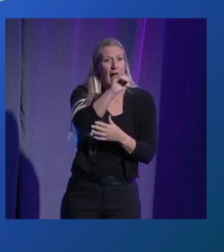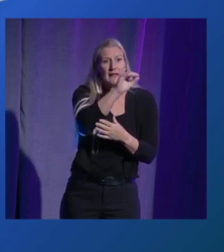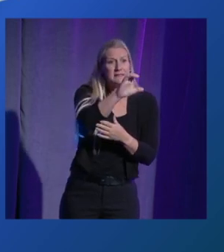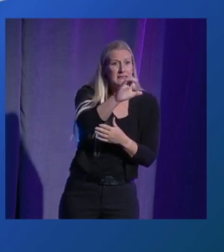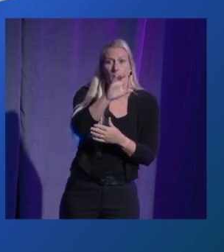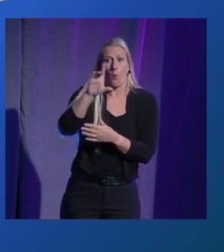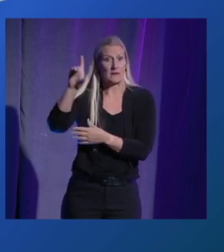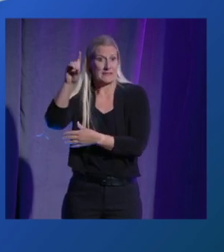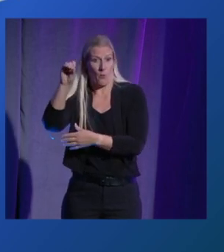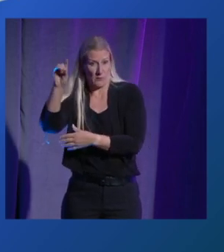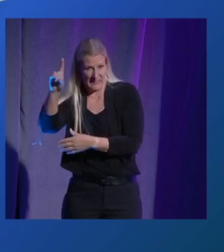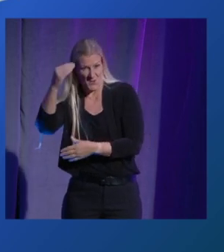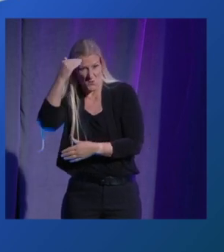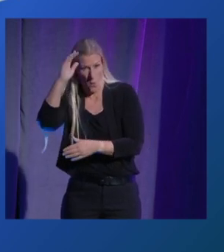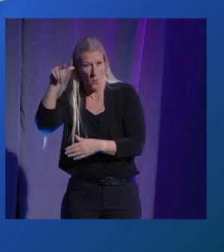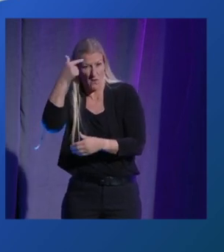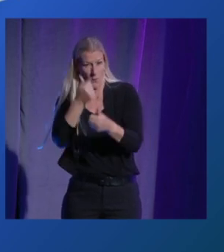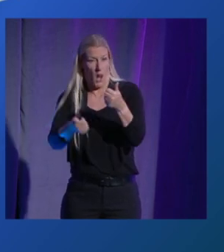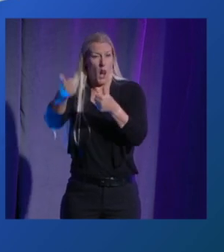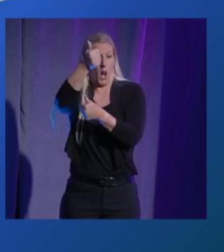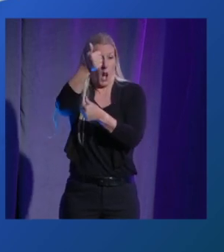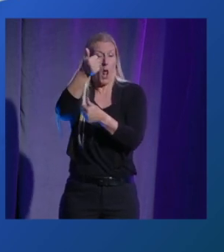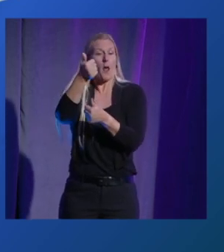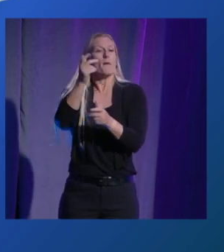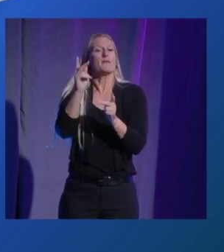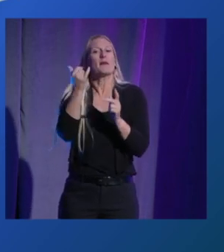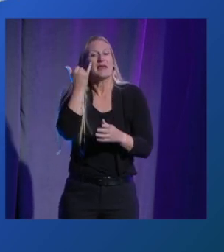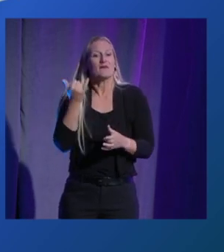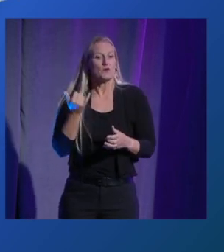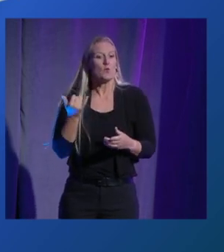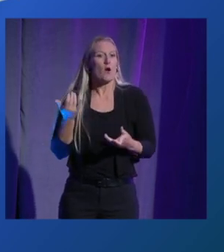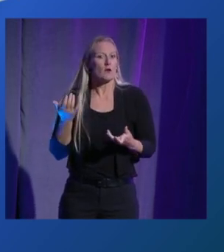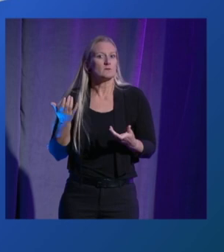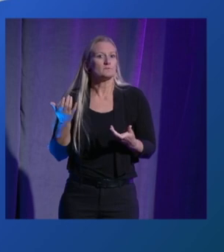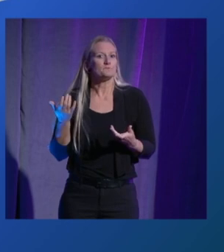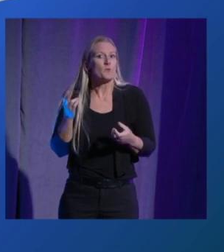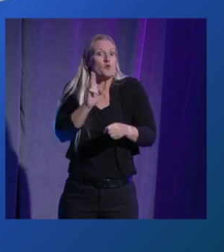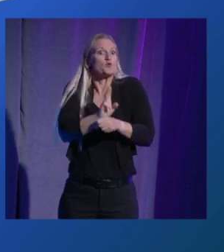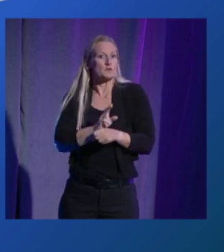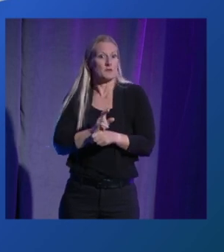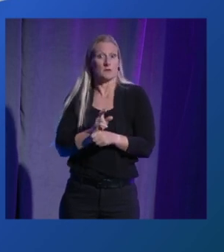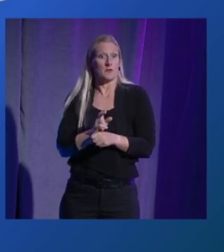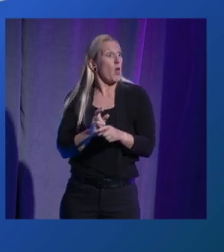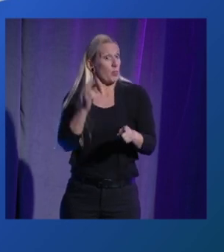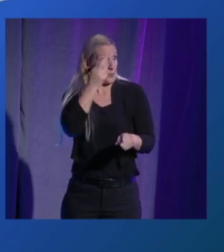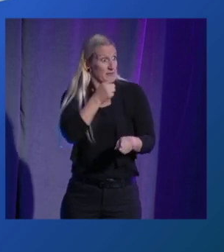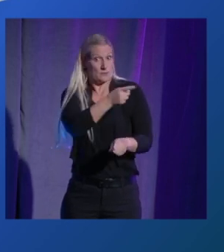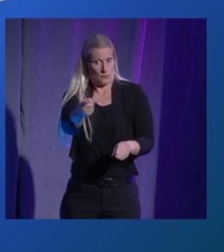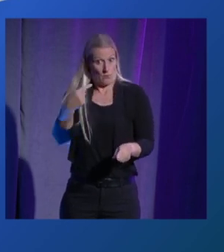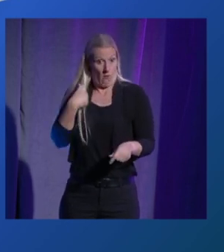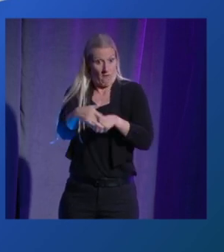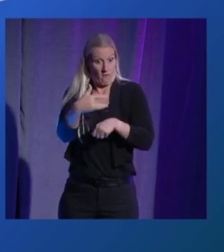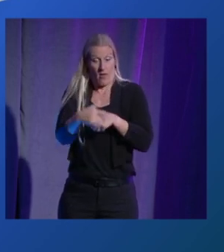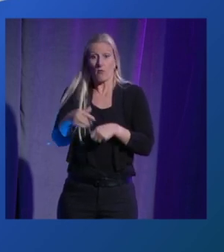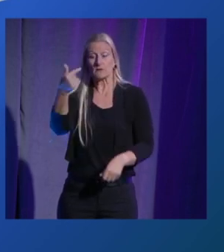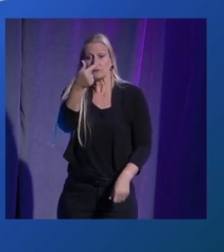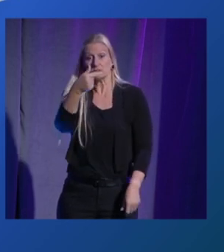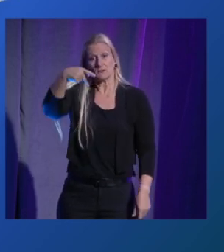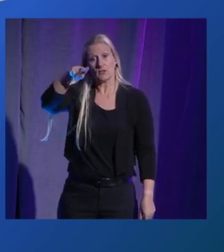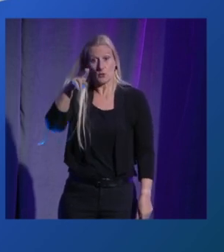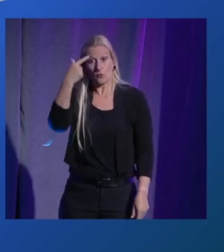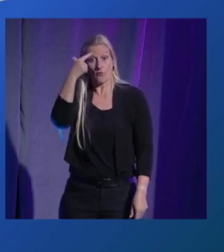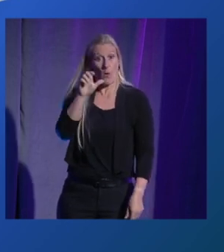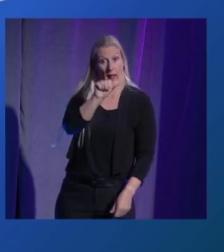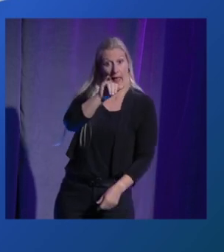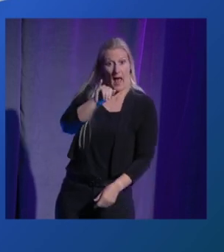aware that you are writing on consumer technology the reason you have GPU a ailable to do these AI tasks